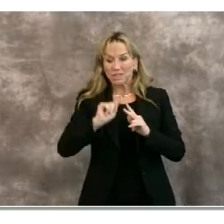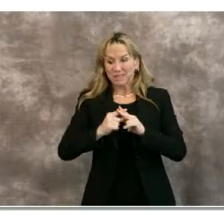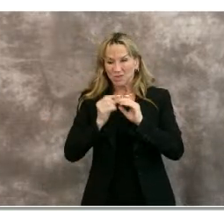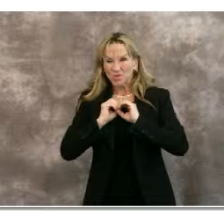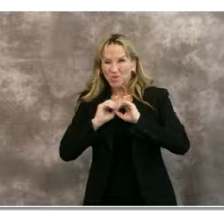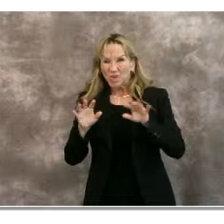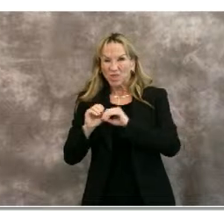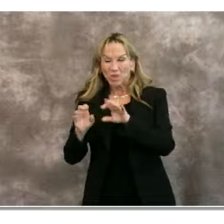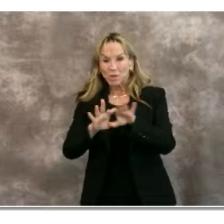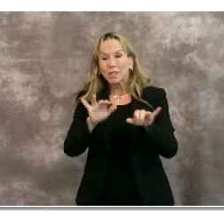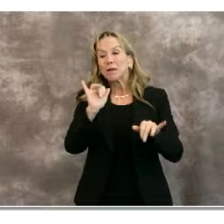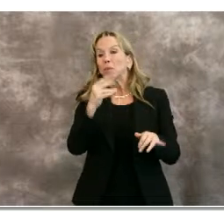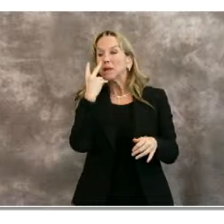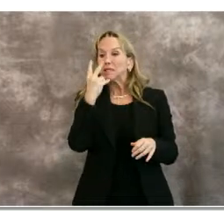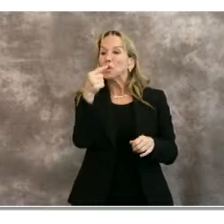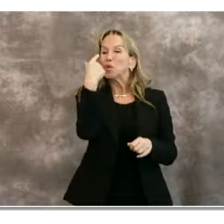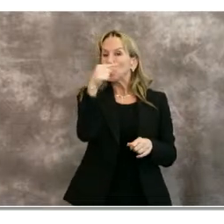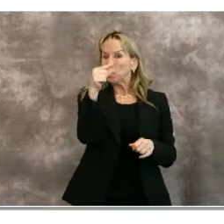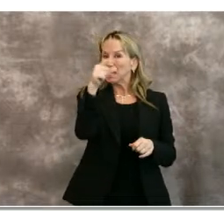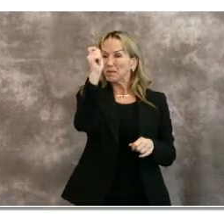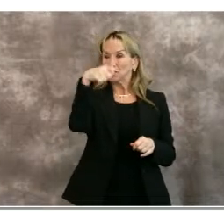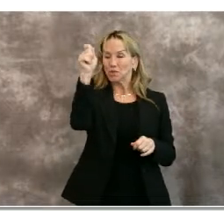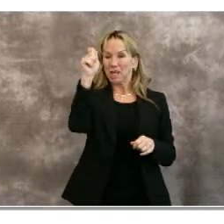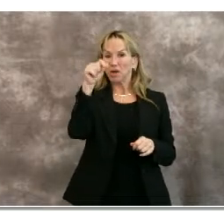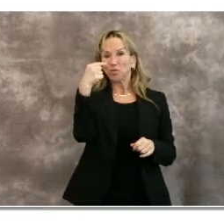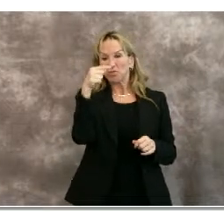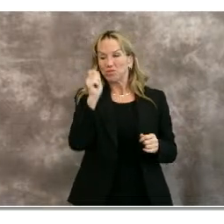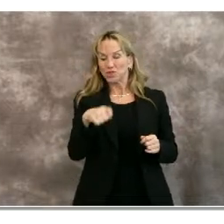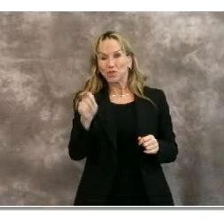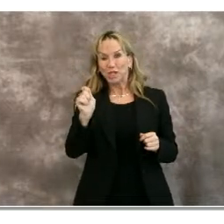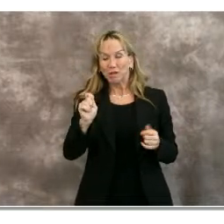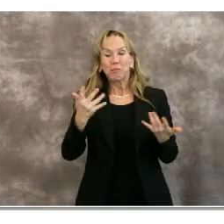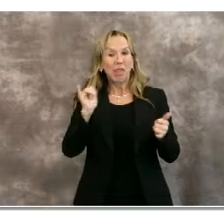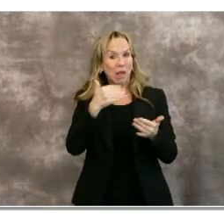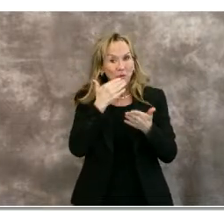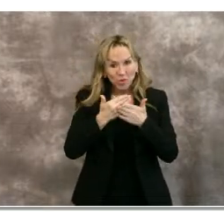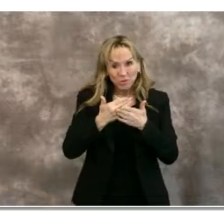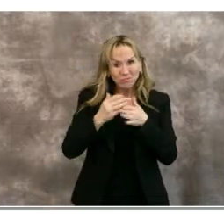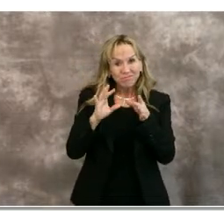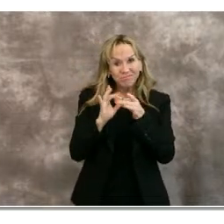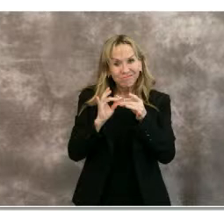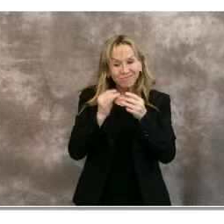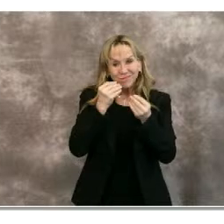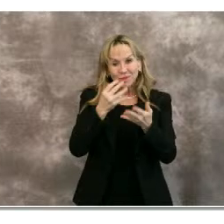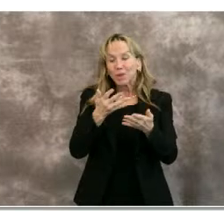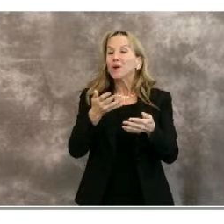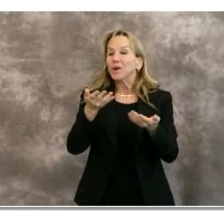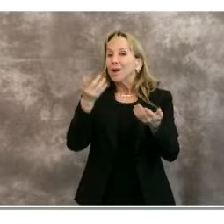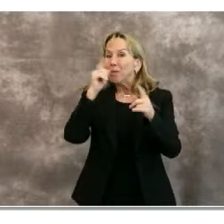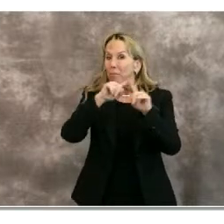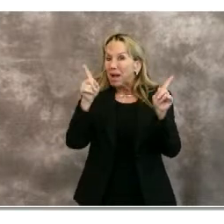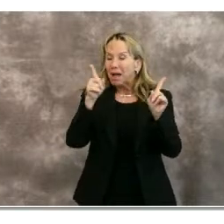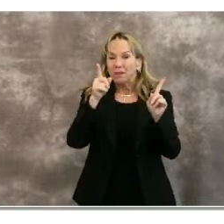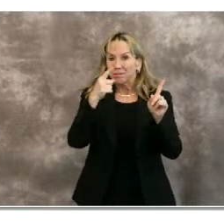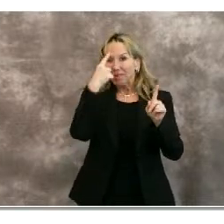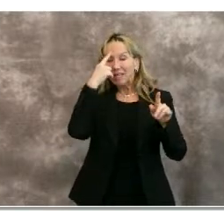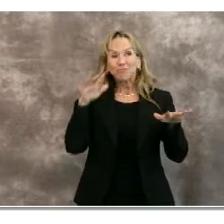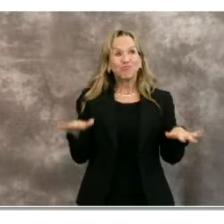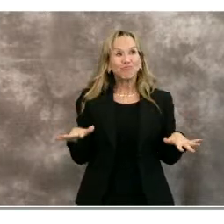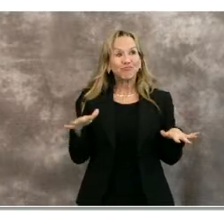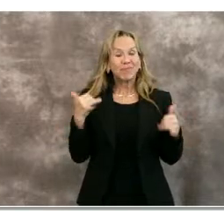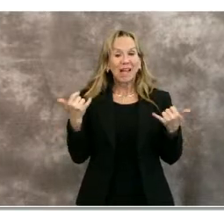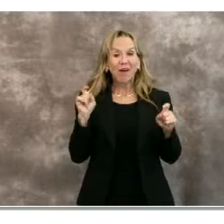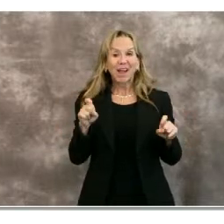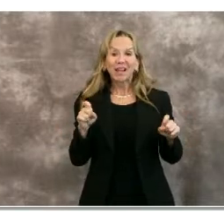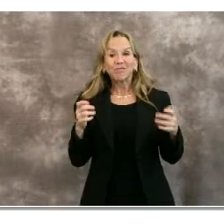are green with a check, so that is good news, but we have to stay vigilant and continue to